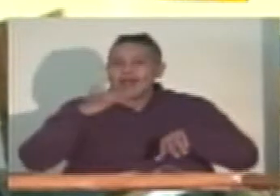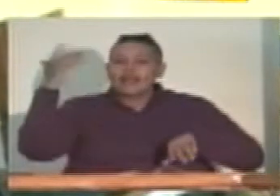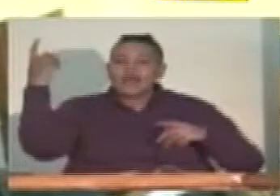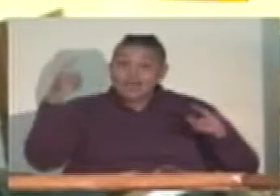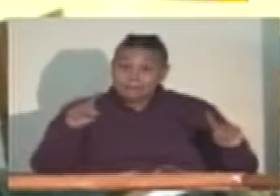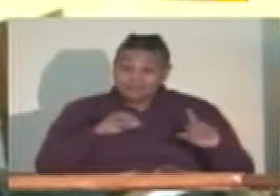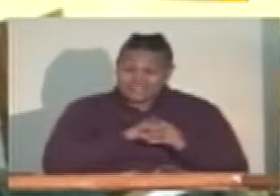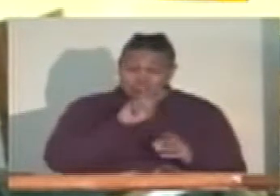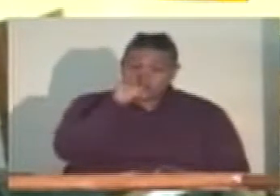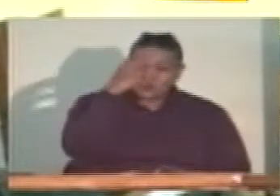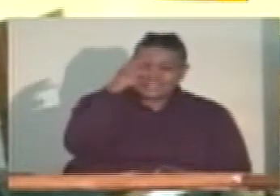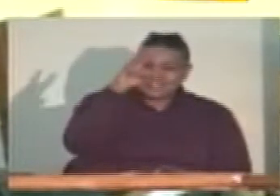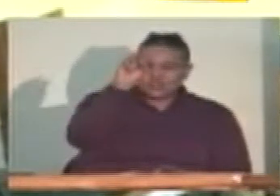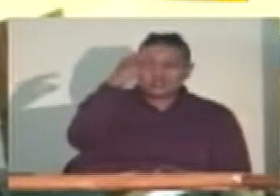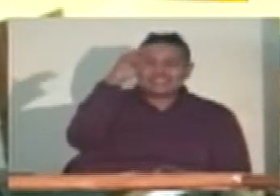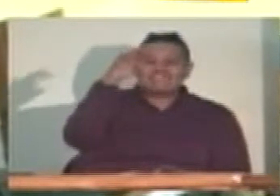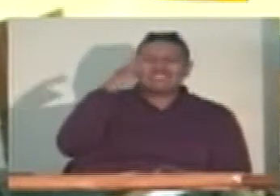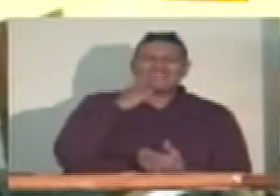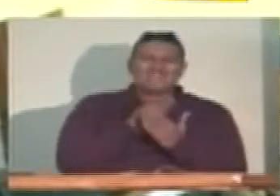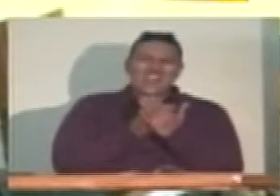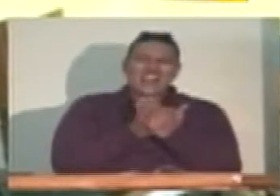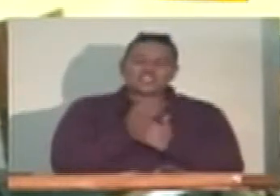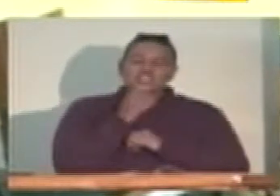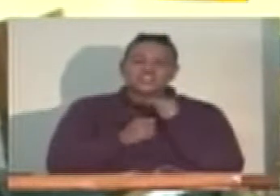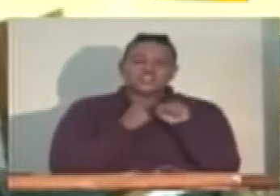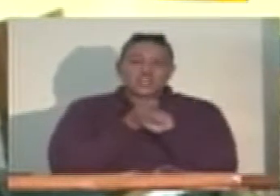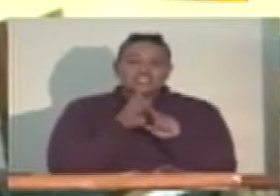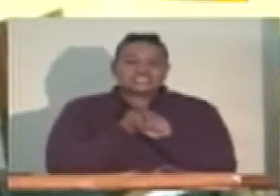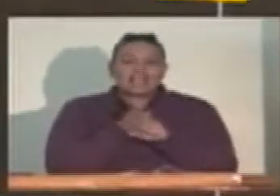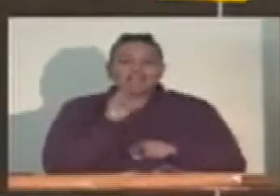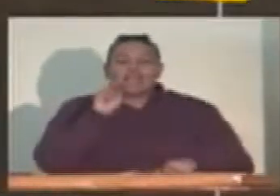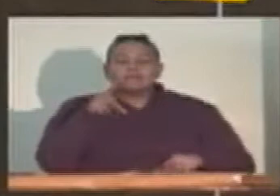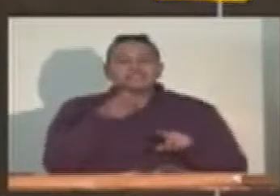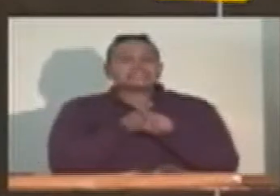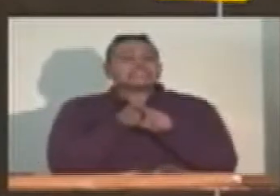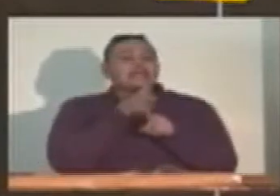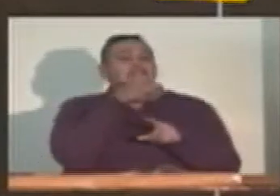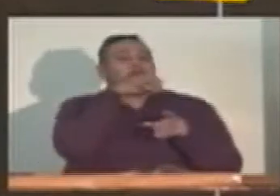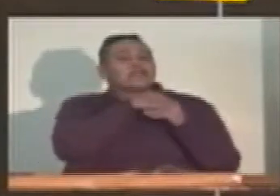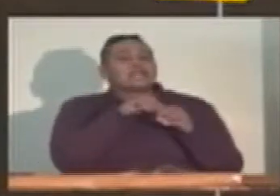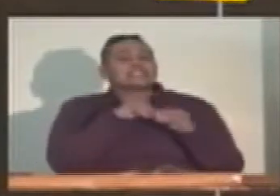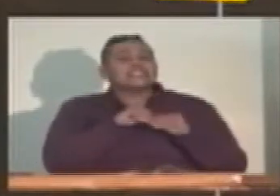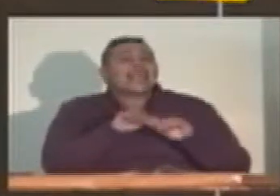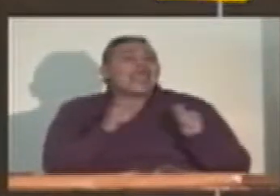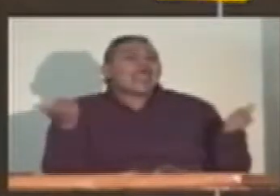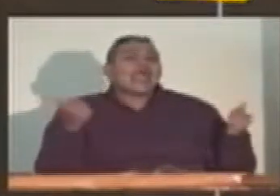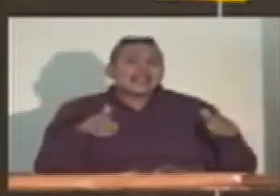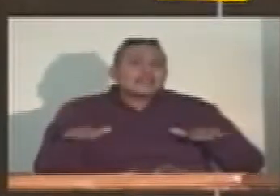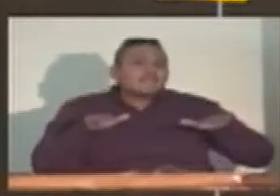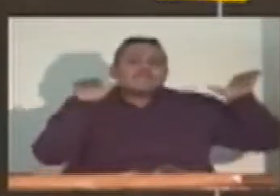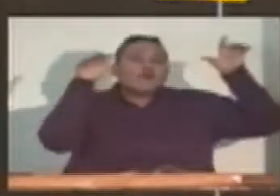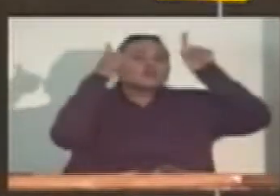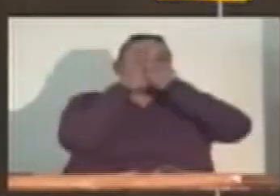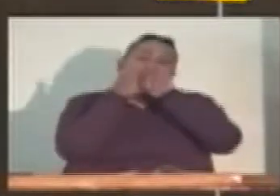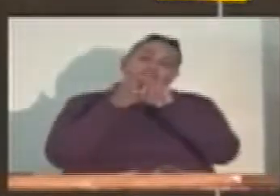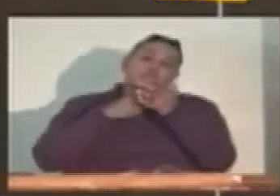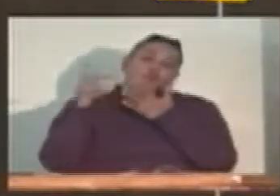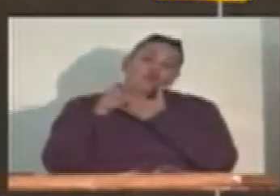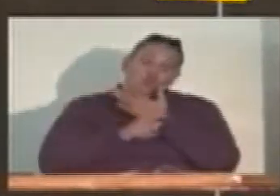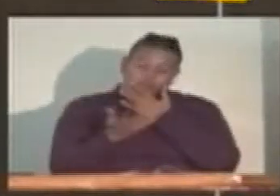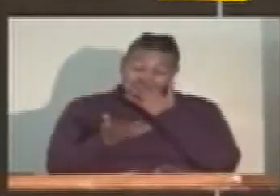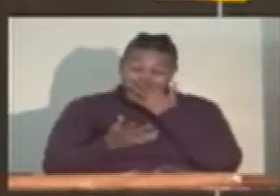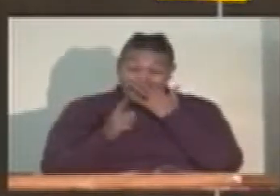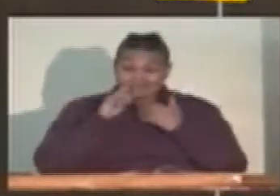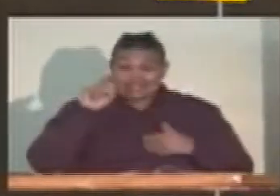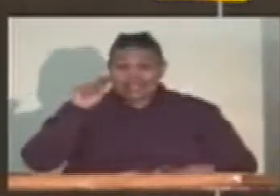In the 2016-17 financial year, MPs were not engaged in any flood mitigation program.